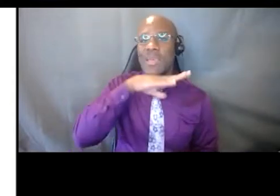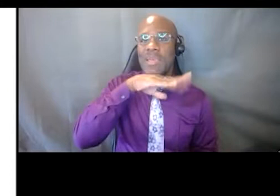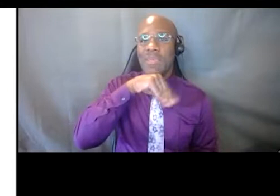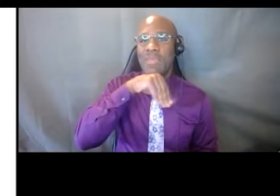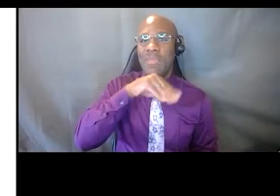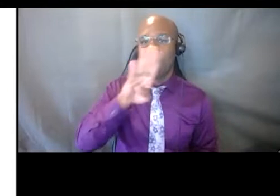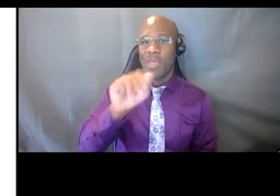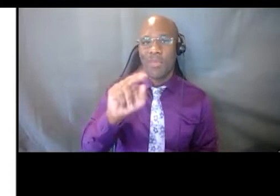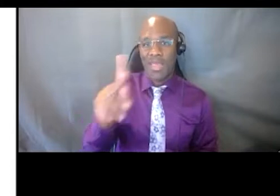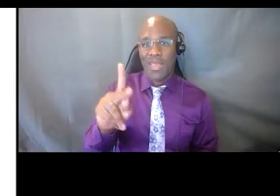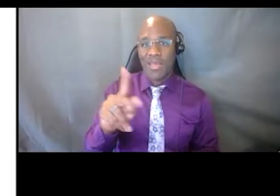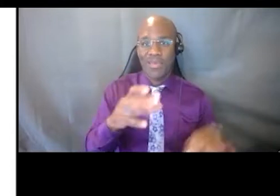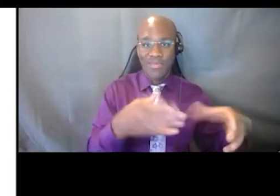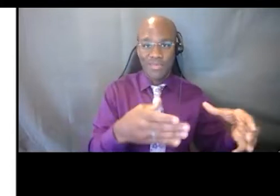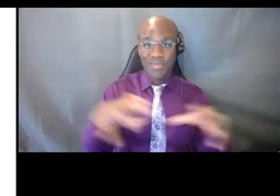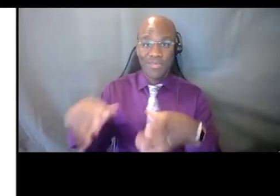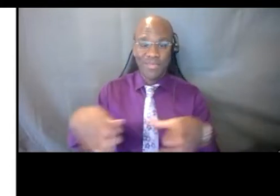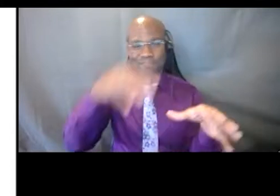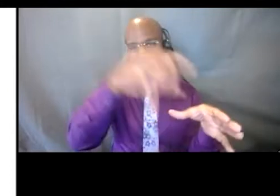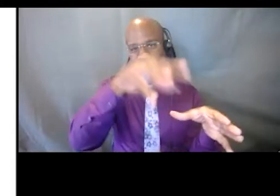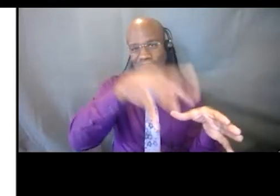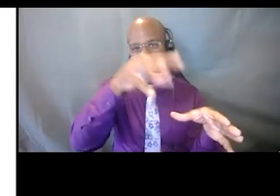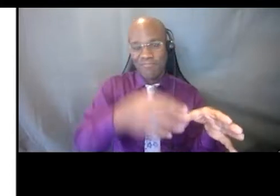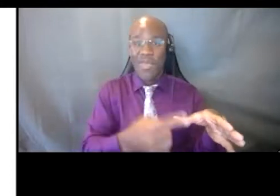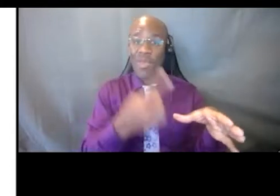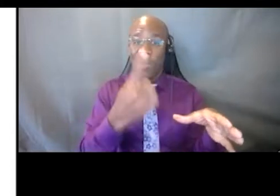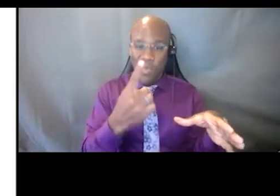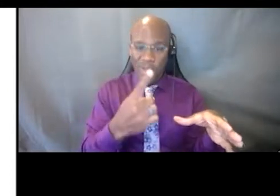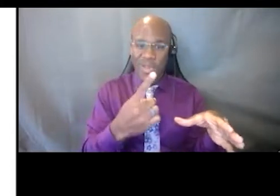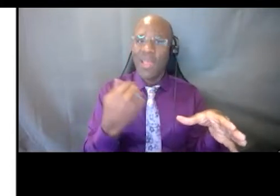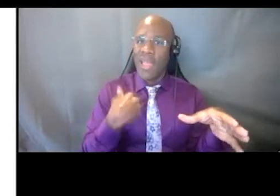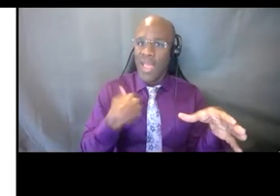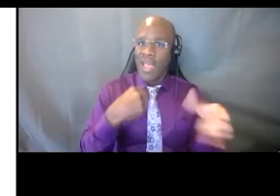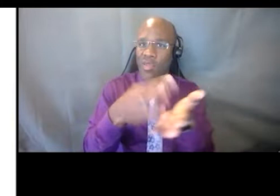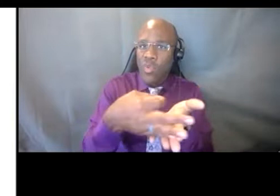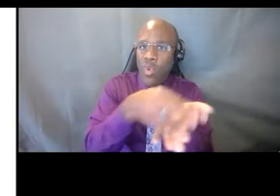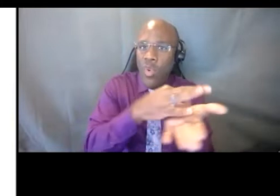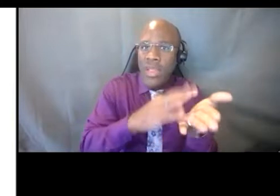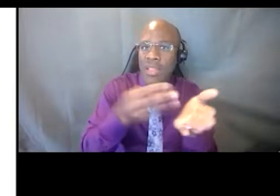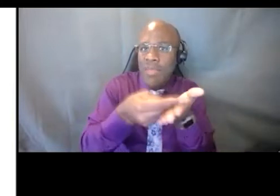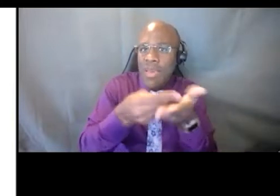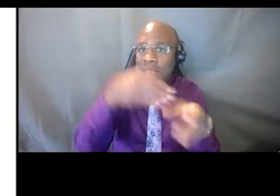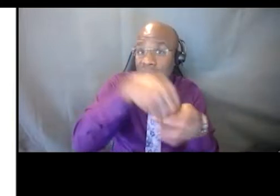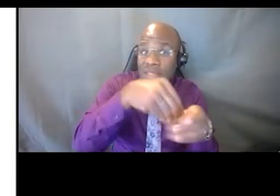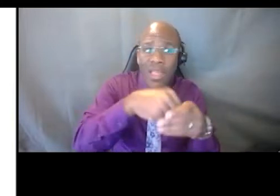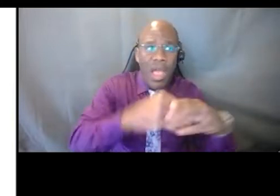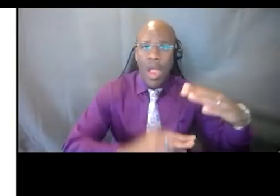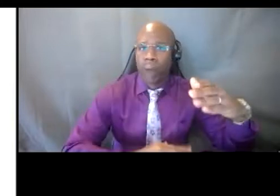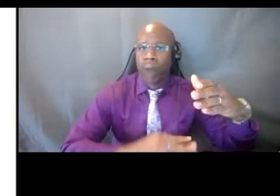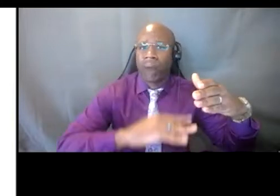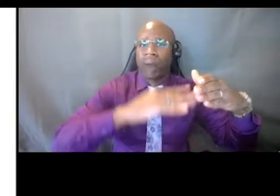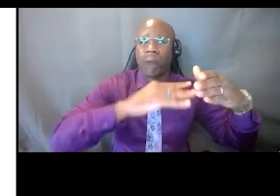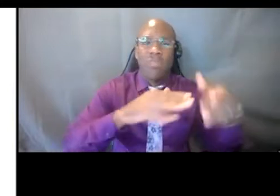completely complete. It has coins in it. It's full. It's